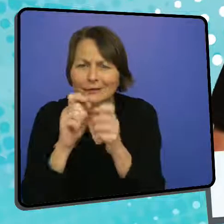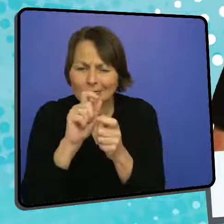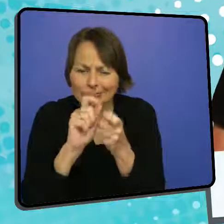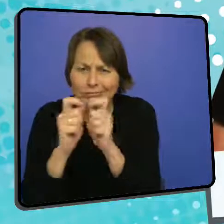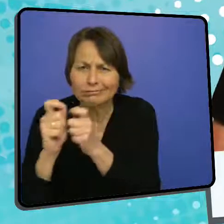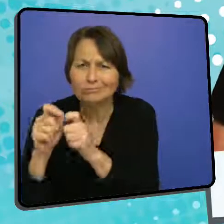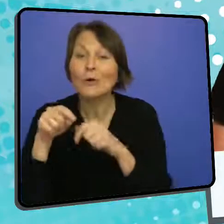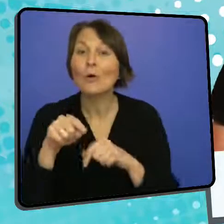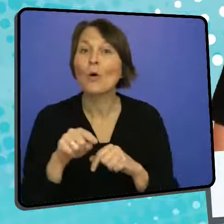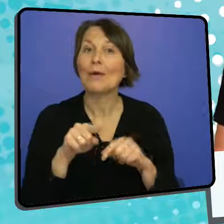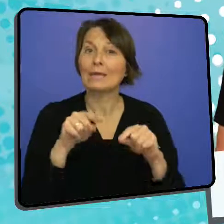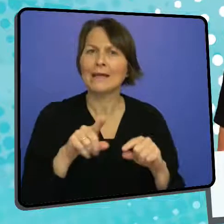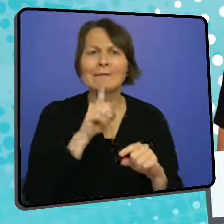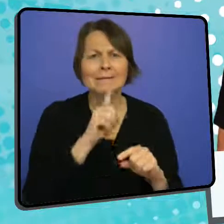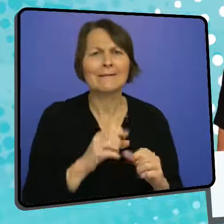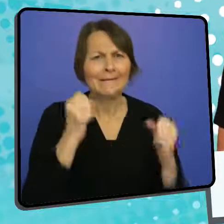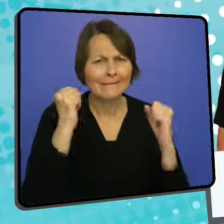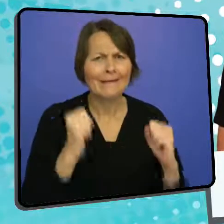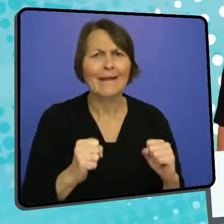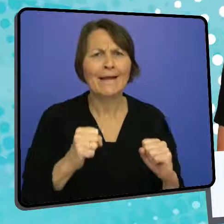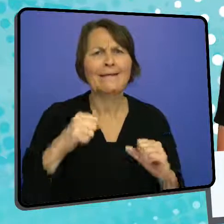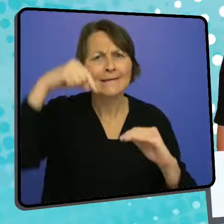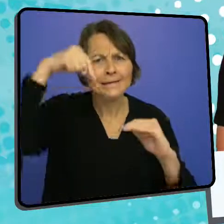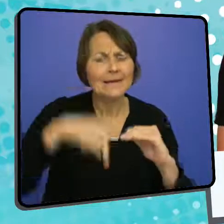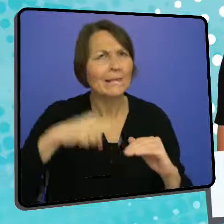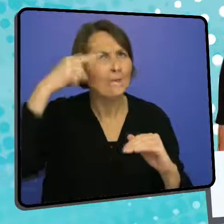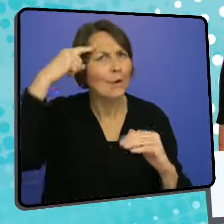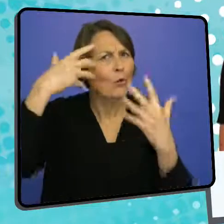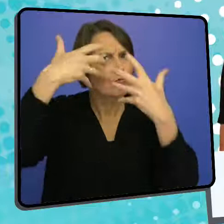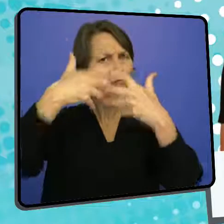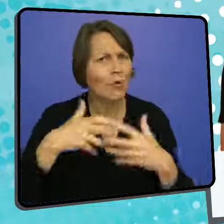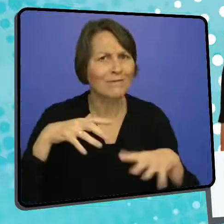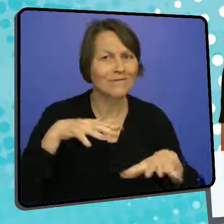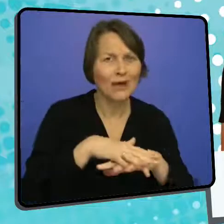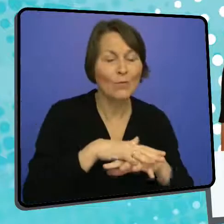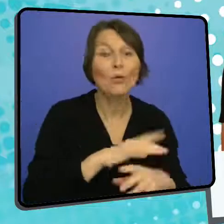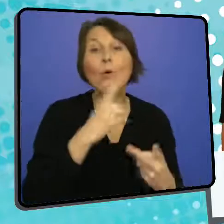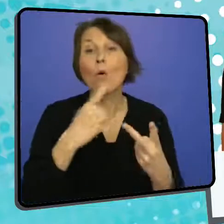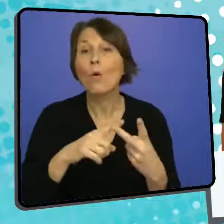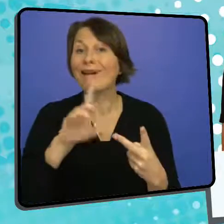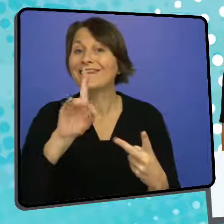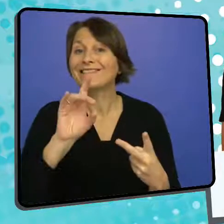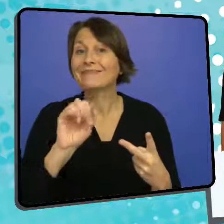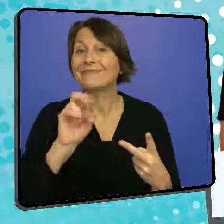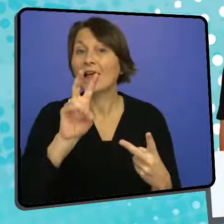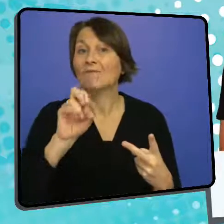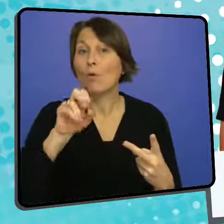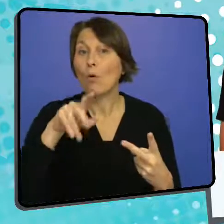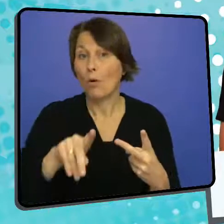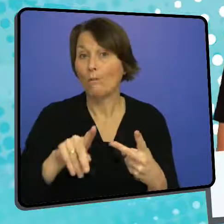neural network, and from our DevOps engineers that actually run these things in production.